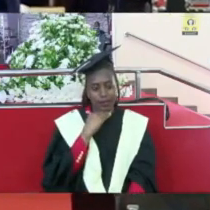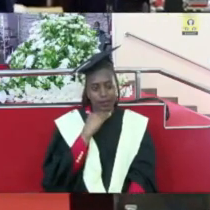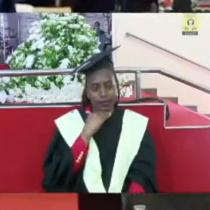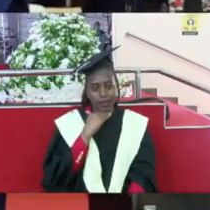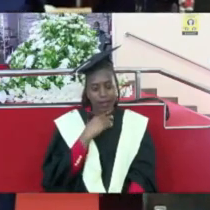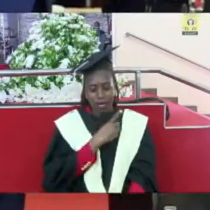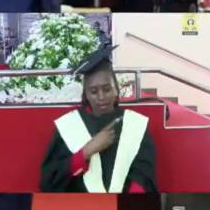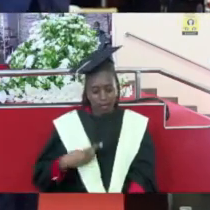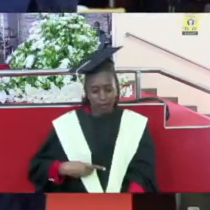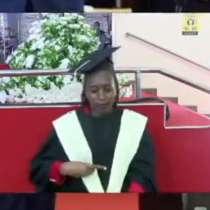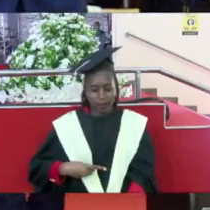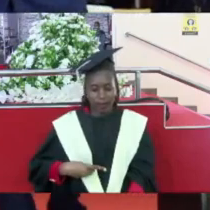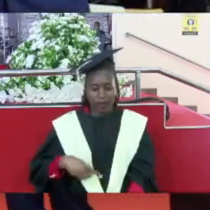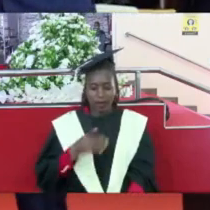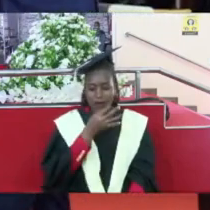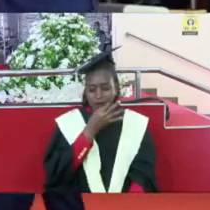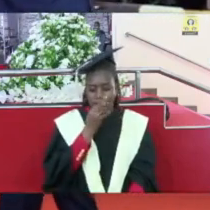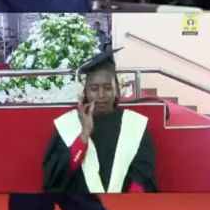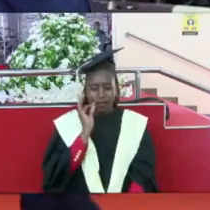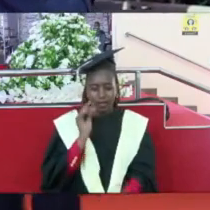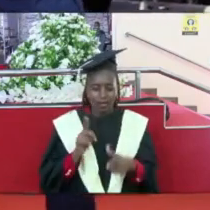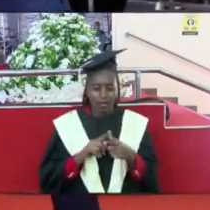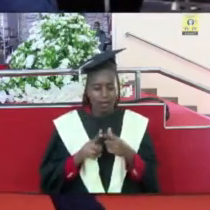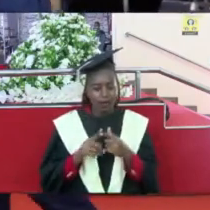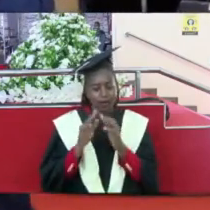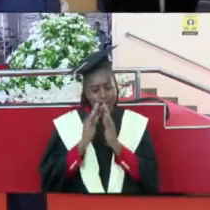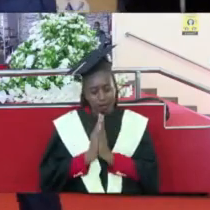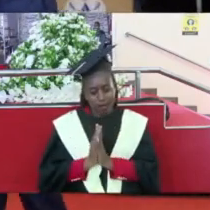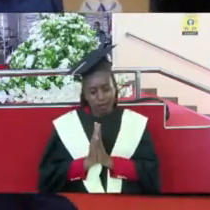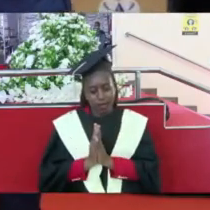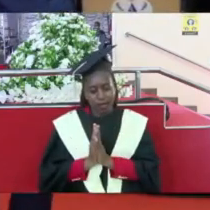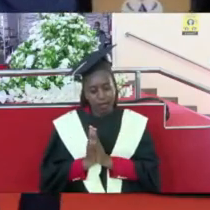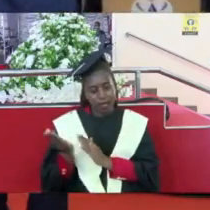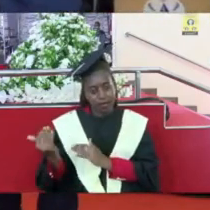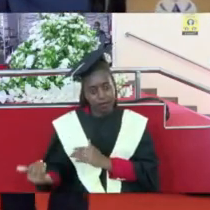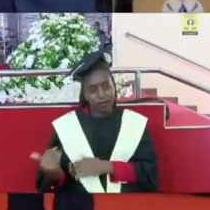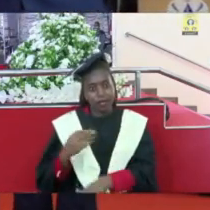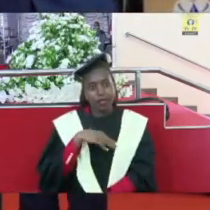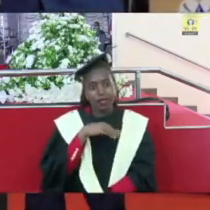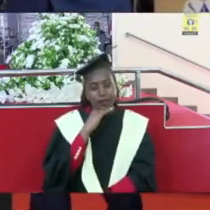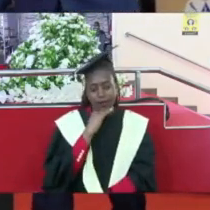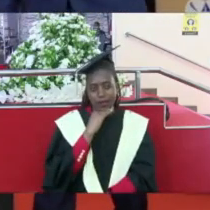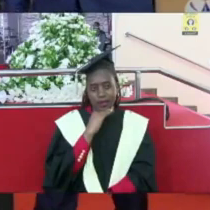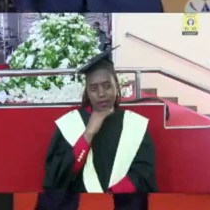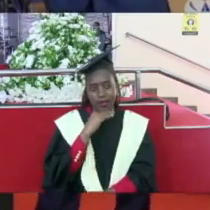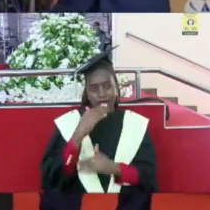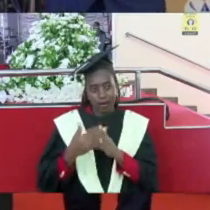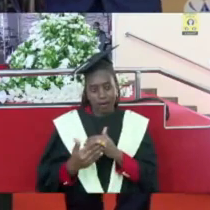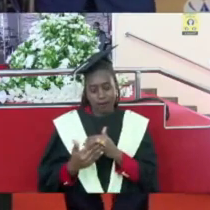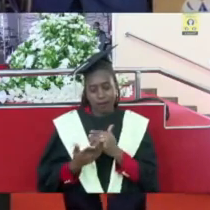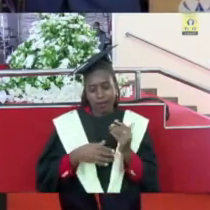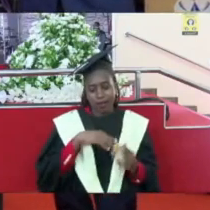goes to pray and fast. Mtoto akafariki. And the child died. Alipofariki Daudi died, akainuka.